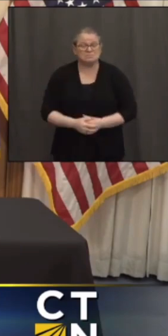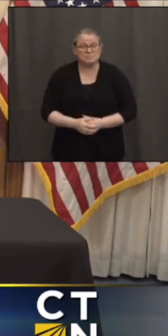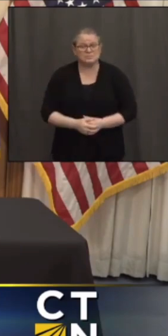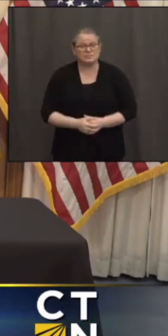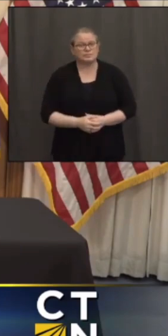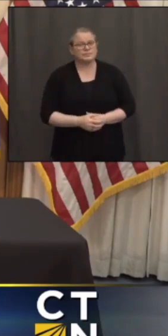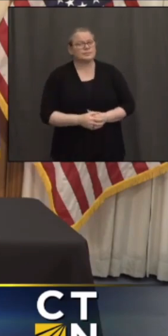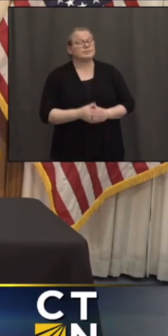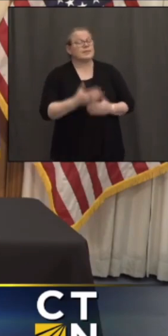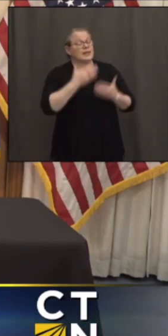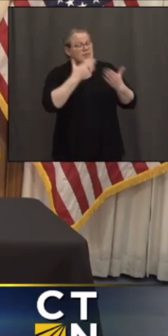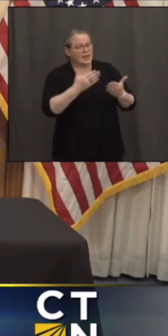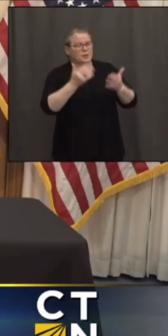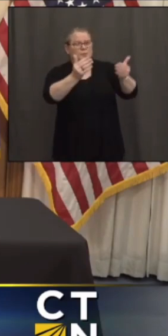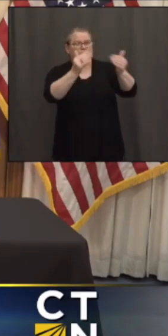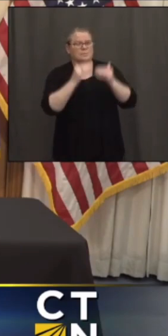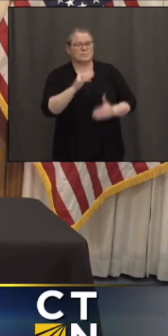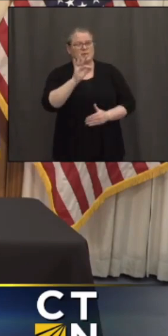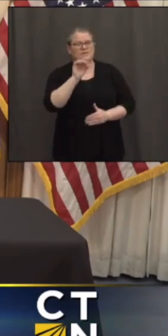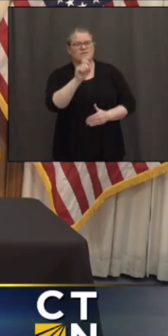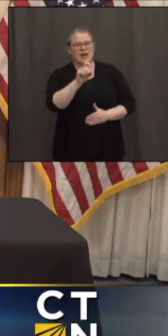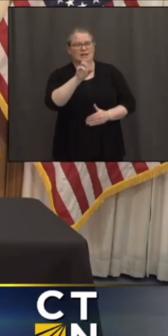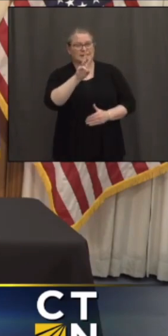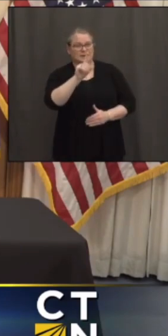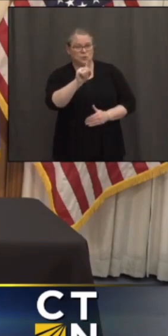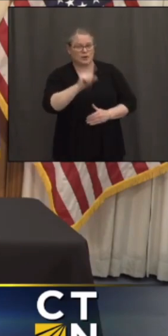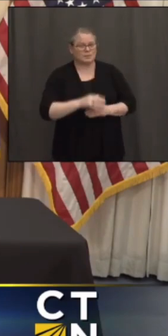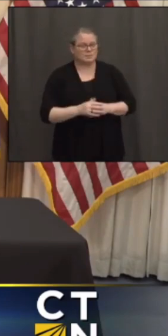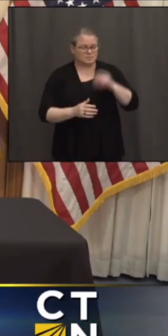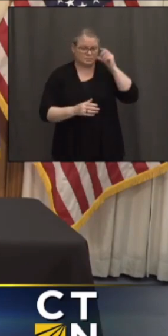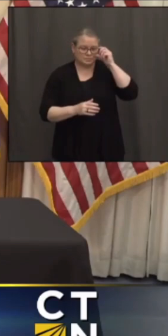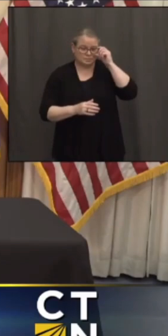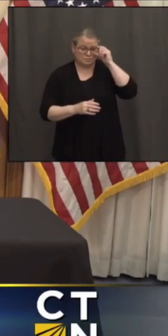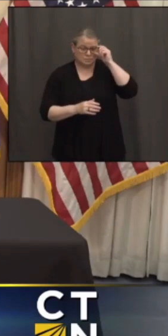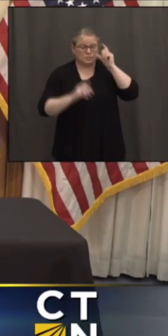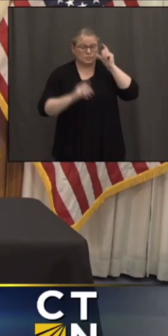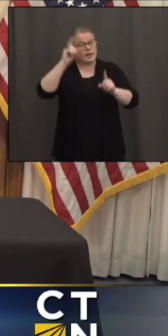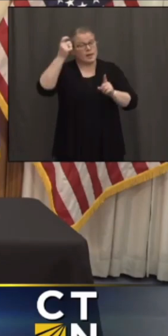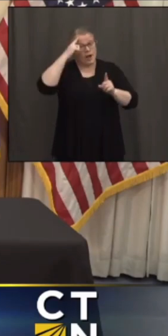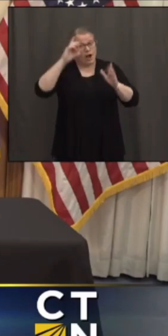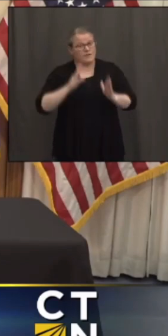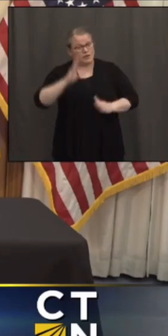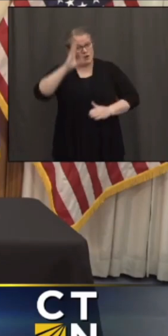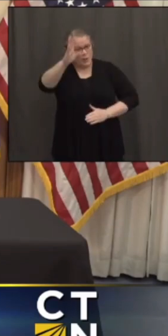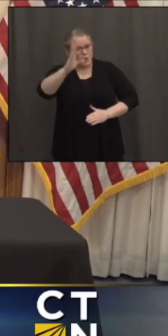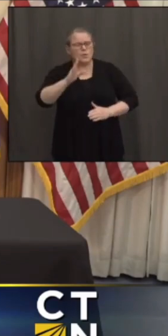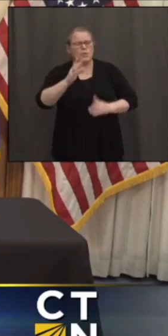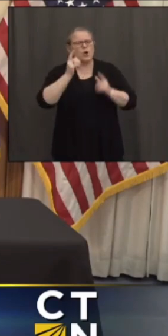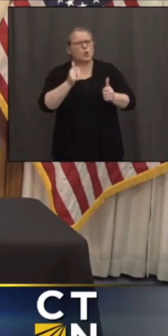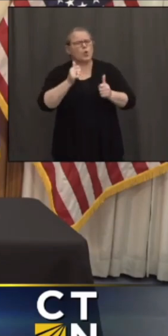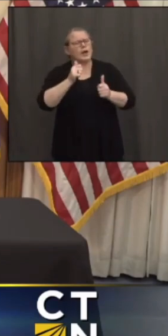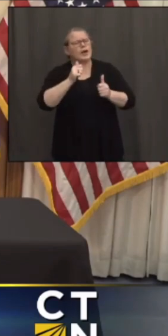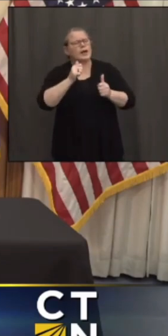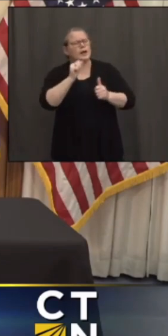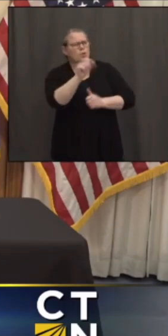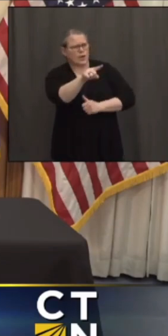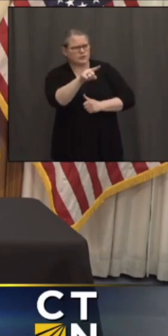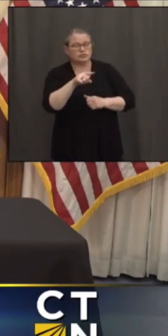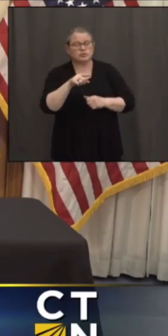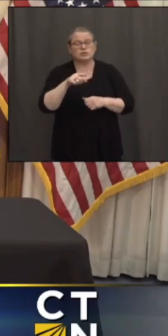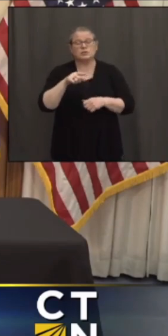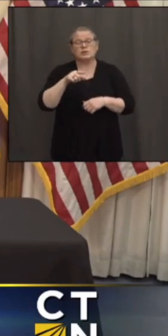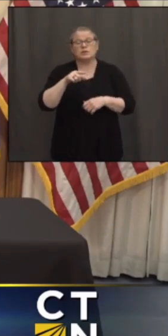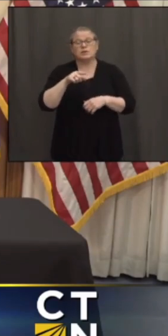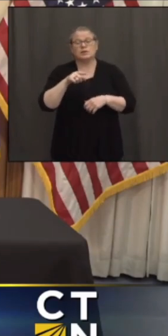Hello, Governor. Quick question for you. We announced today that, we are expecting students to be back on campus in the fall.